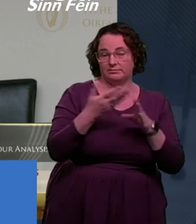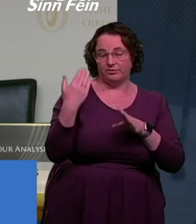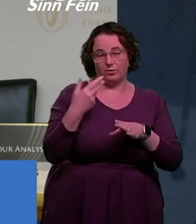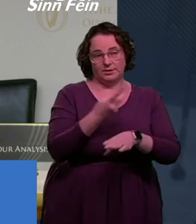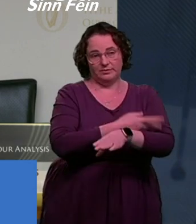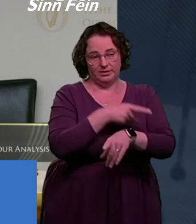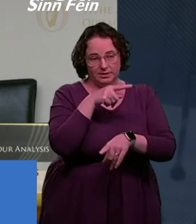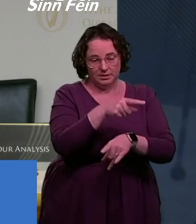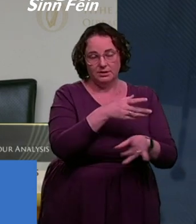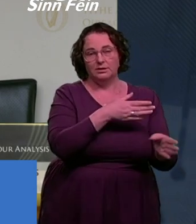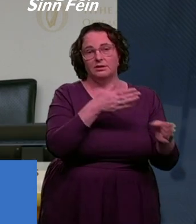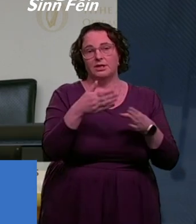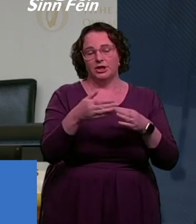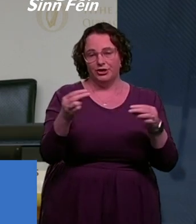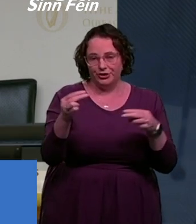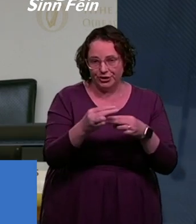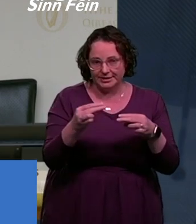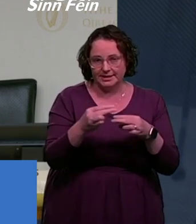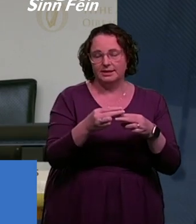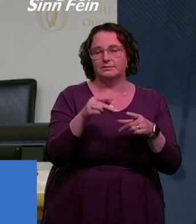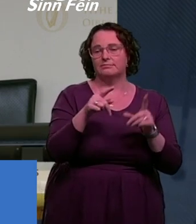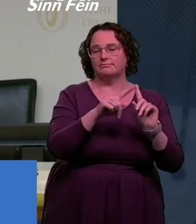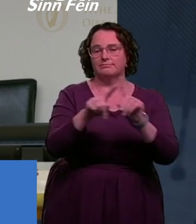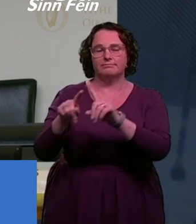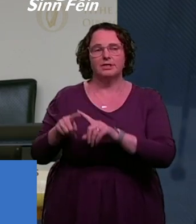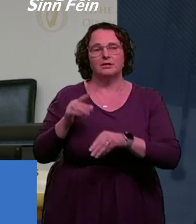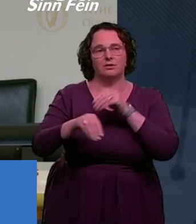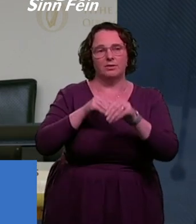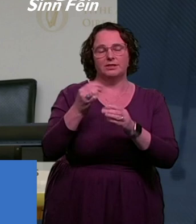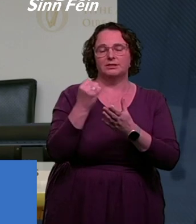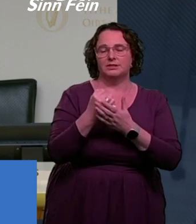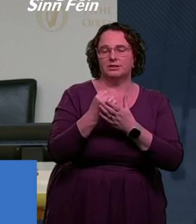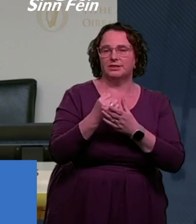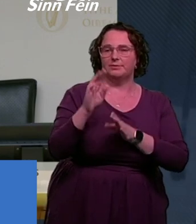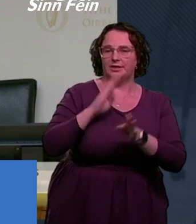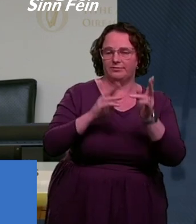past, have gone on to study behaviour analysis, and